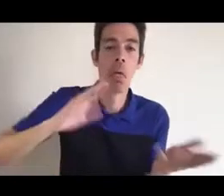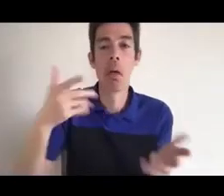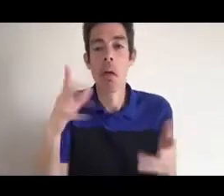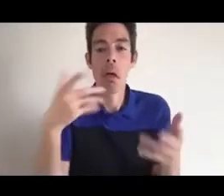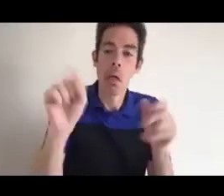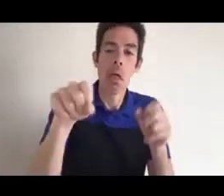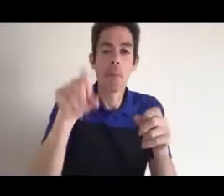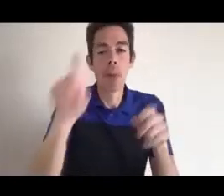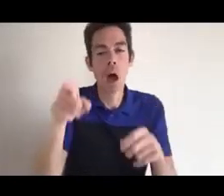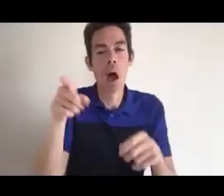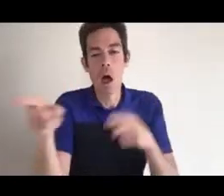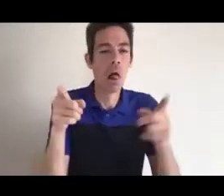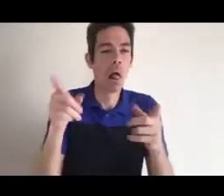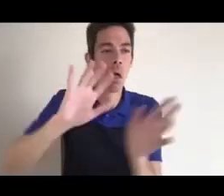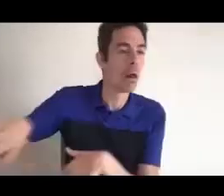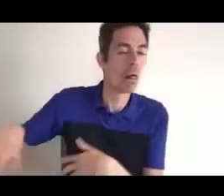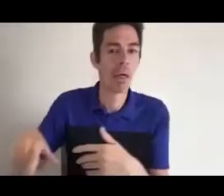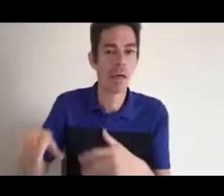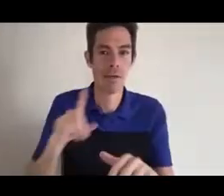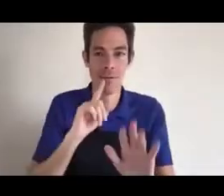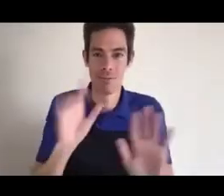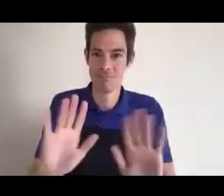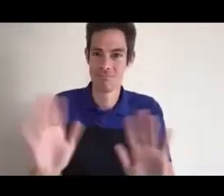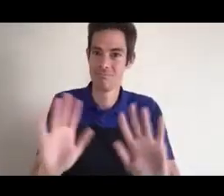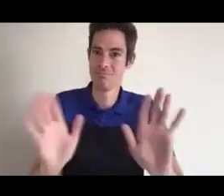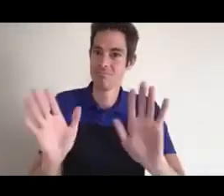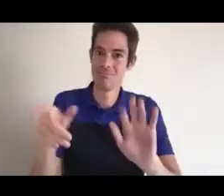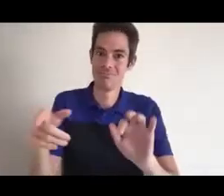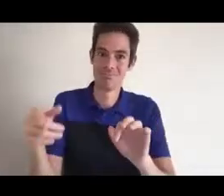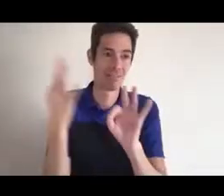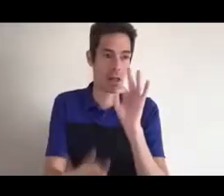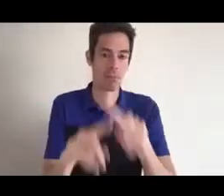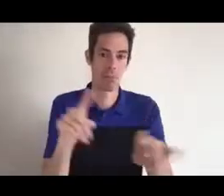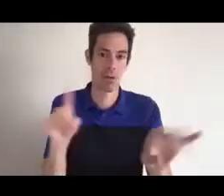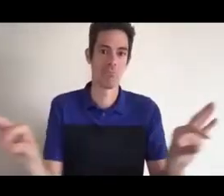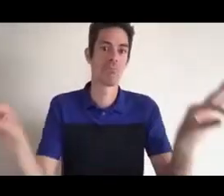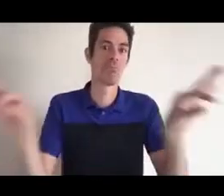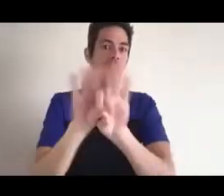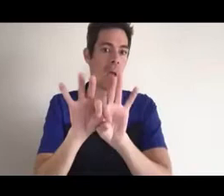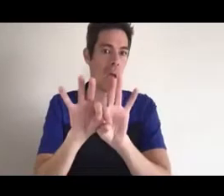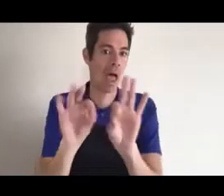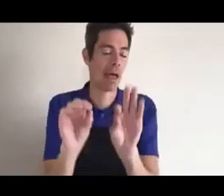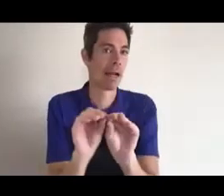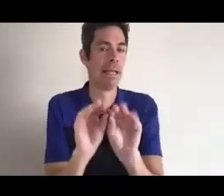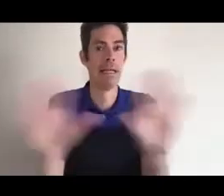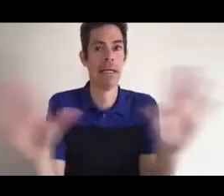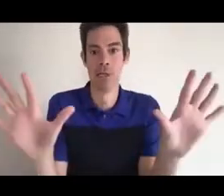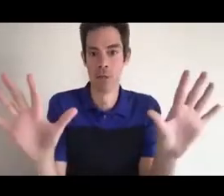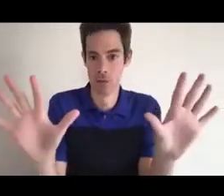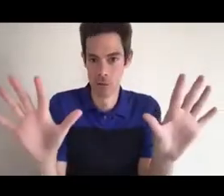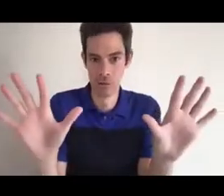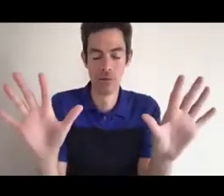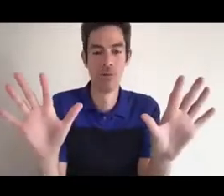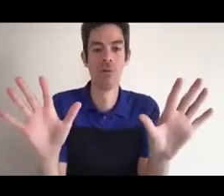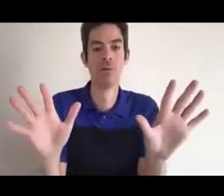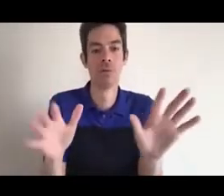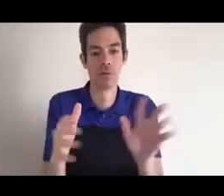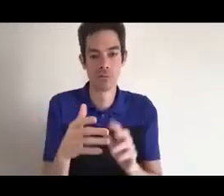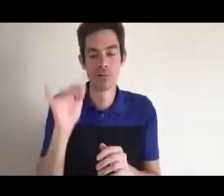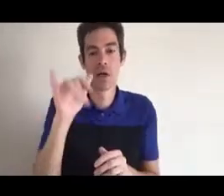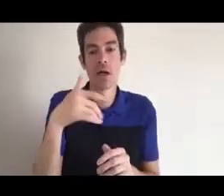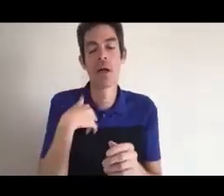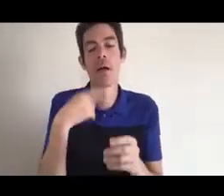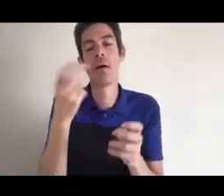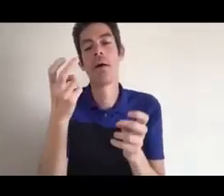think, oh, it's just so simple. Like, yeah, of course, you're pointing to stuff, but it's simple, but it's so important that